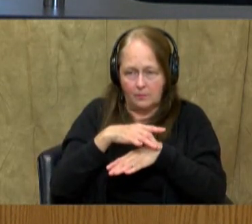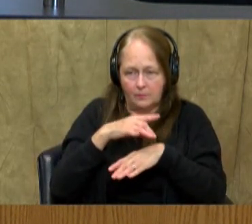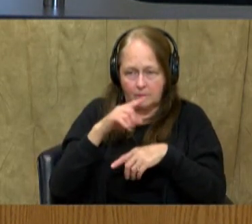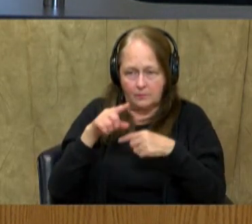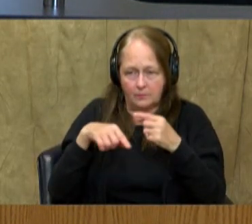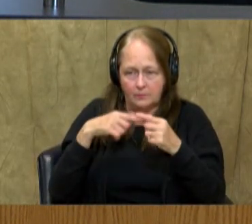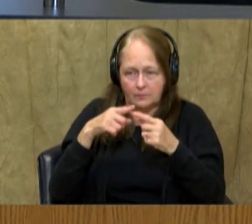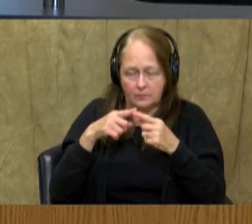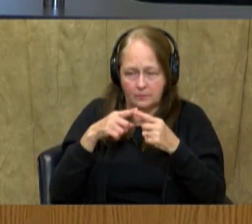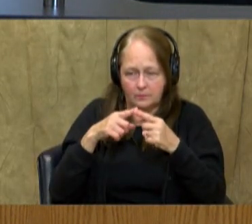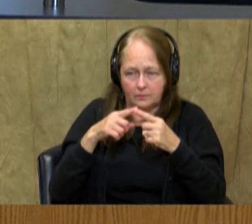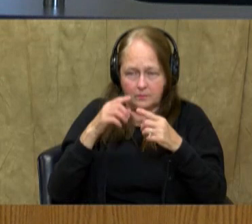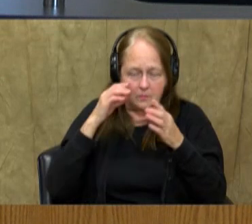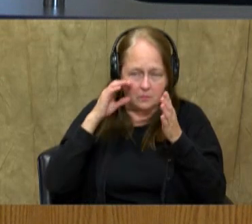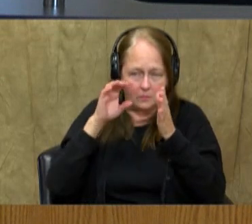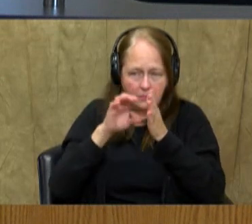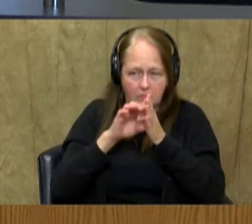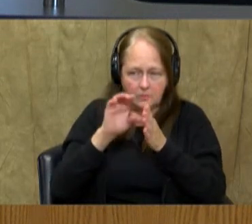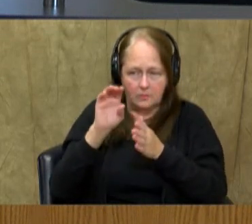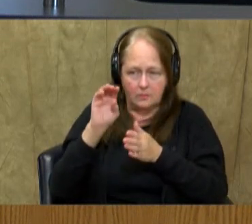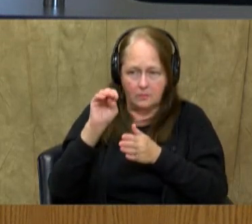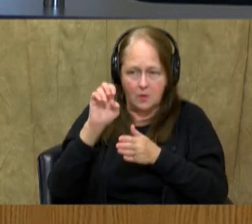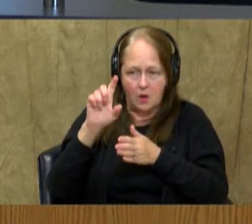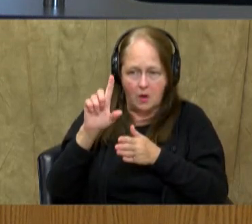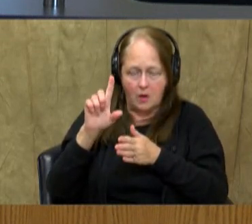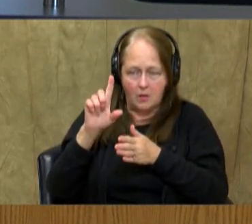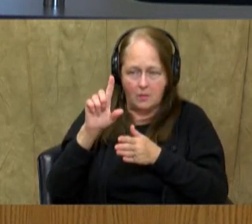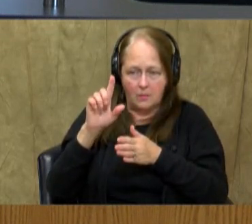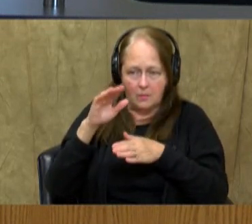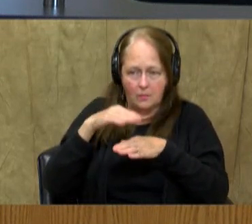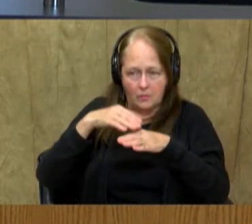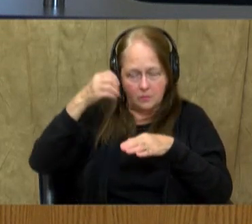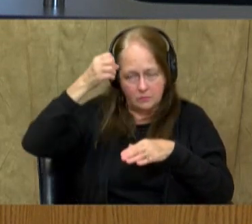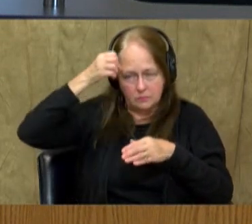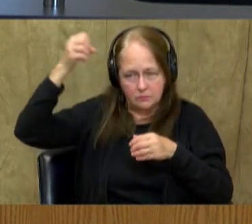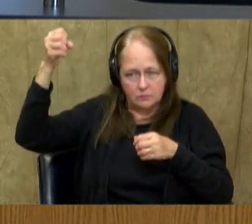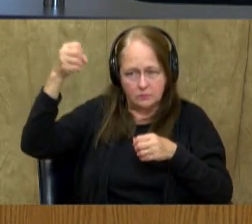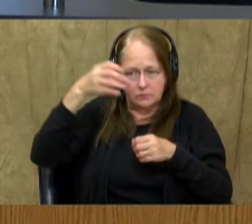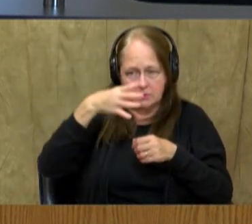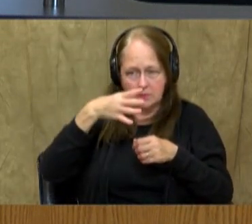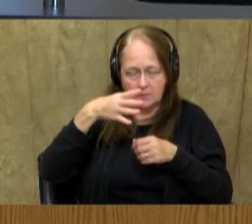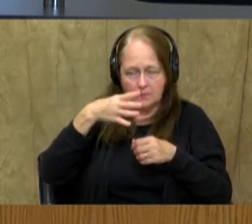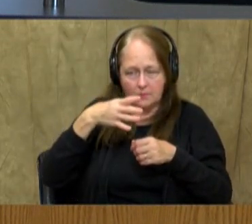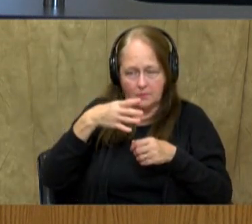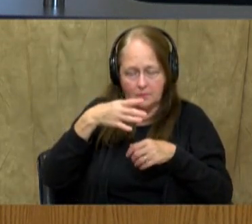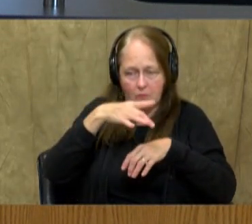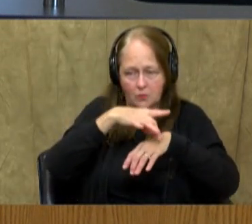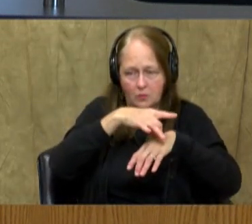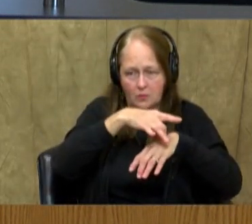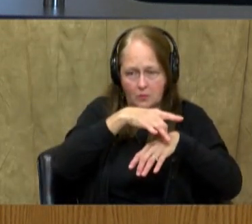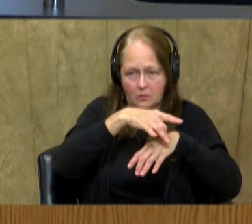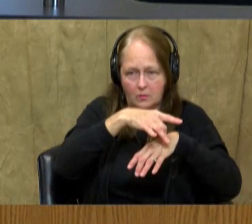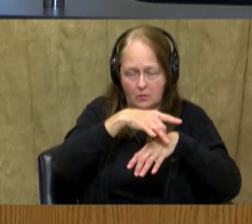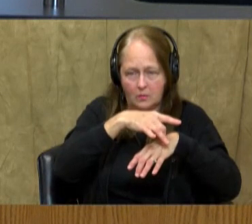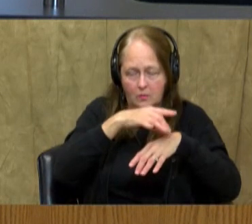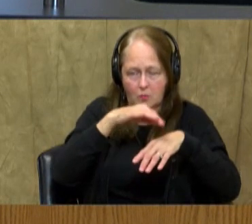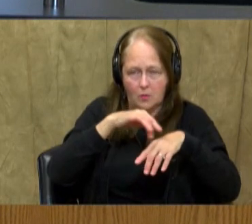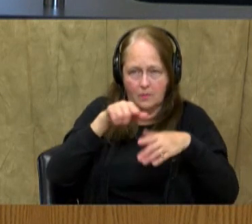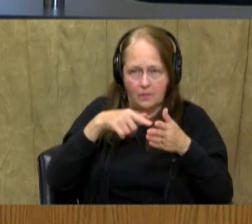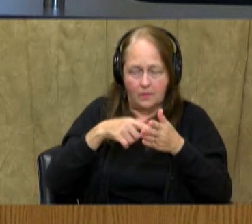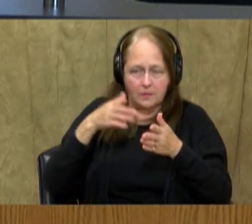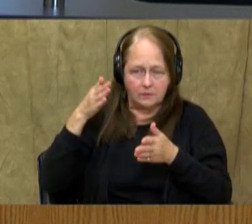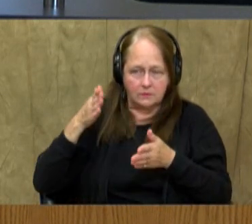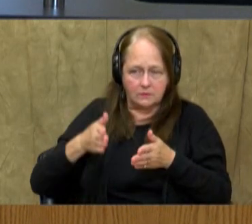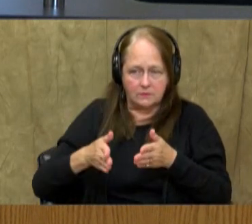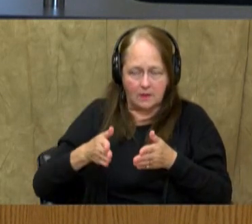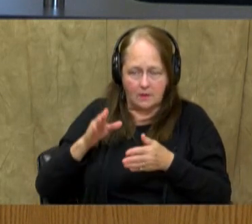As this model moves and orbits around the sun, and now we're on this side of